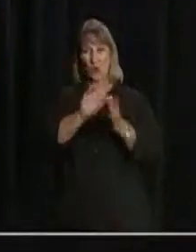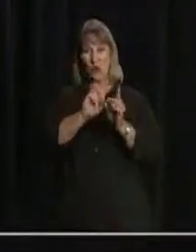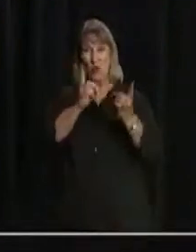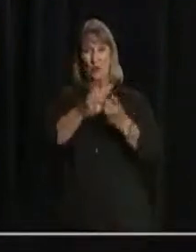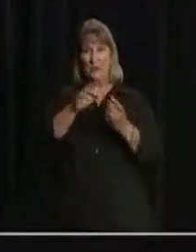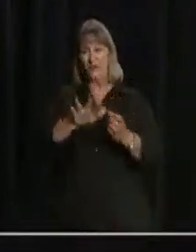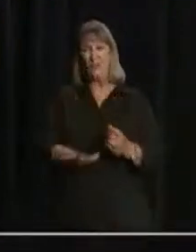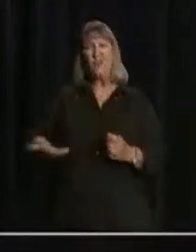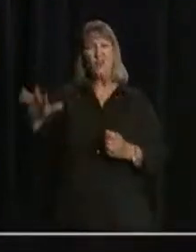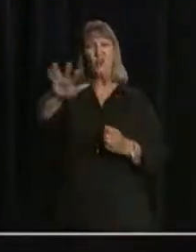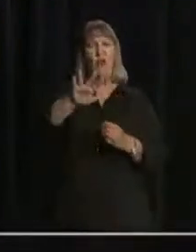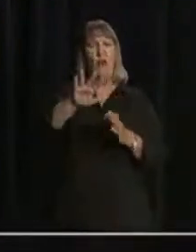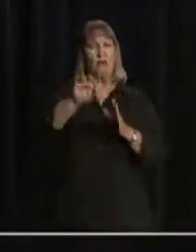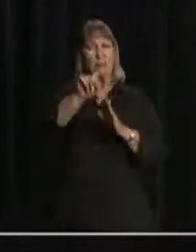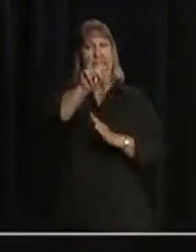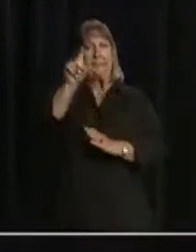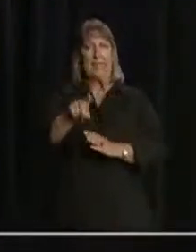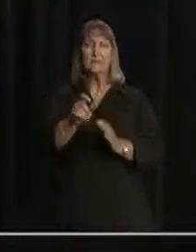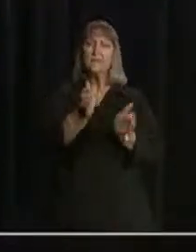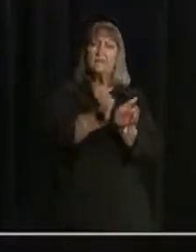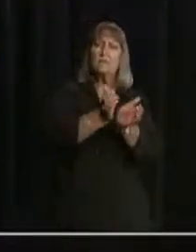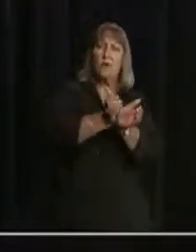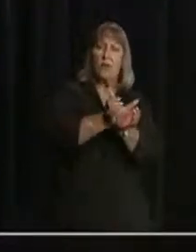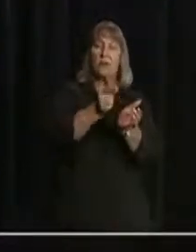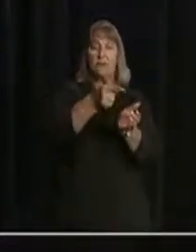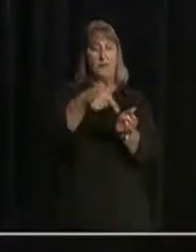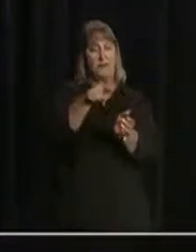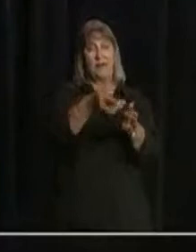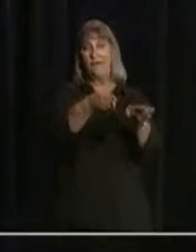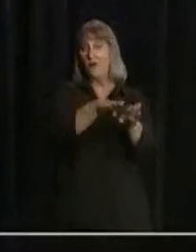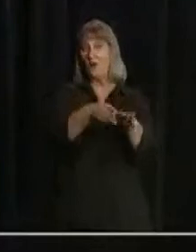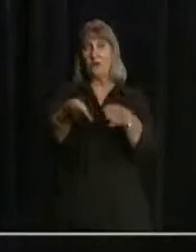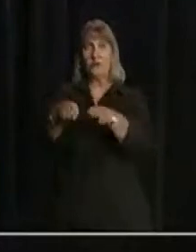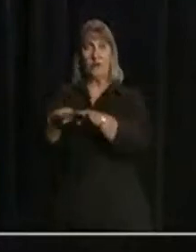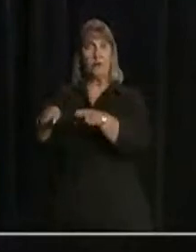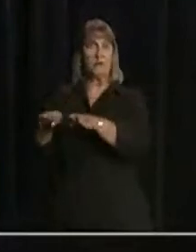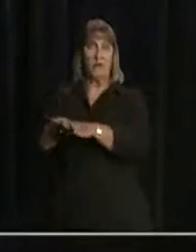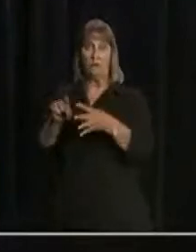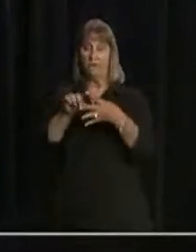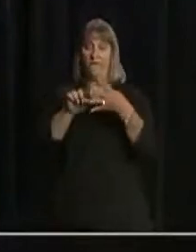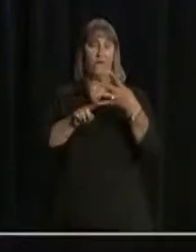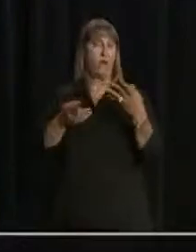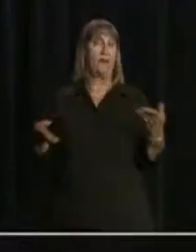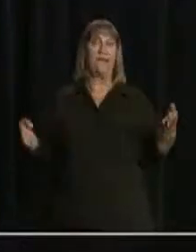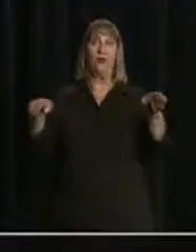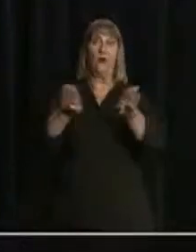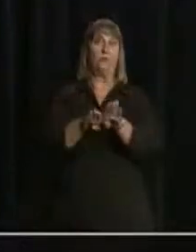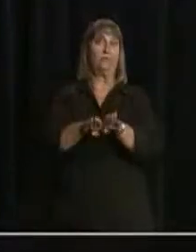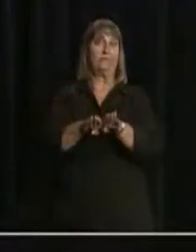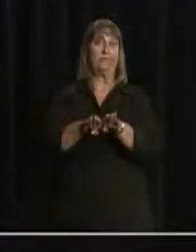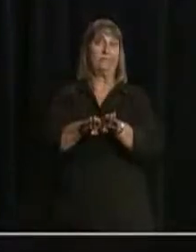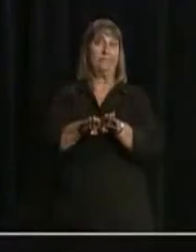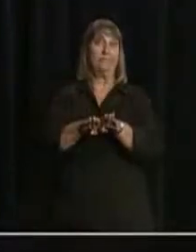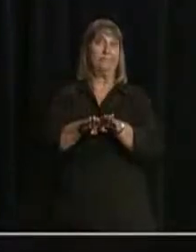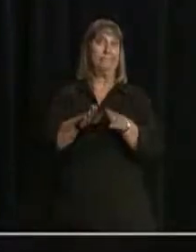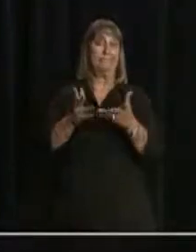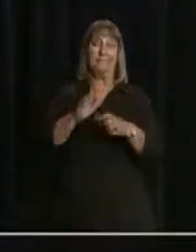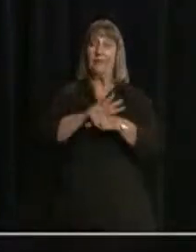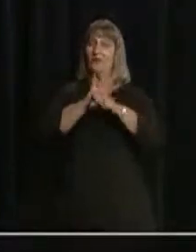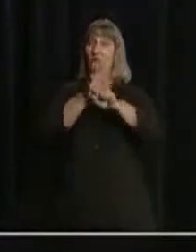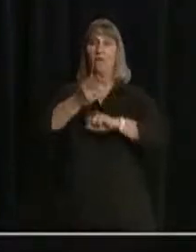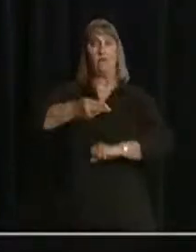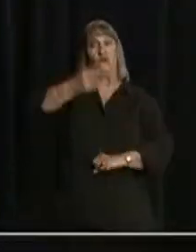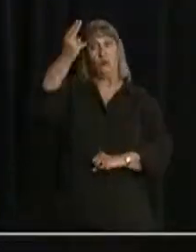now, all small ones, that have closed due to COVID, just simply closed the doors. And then I think